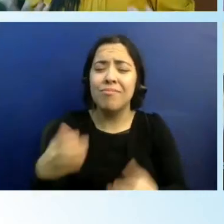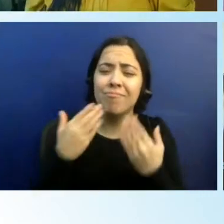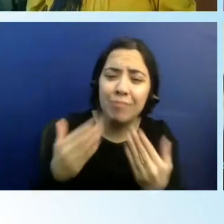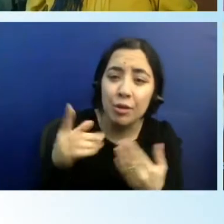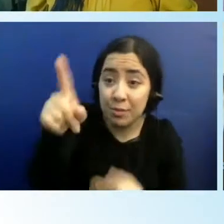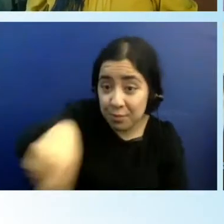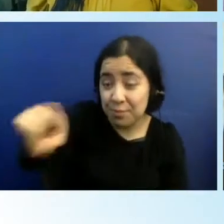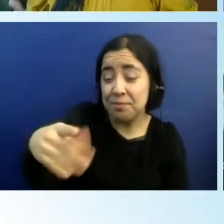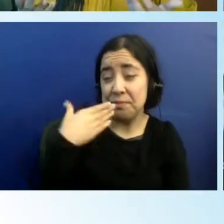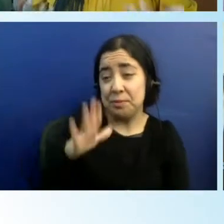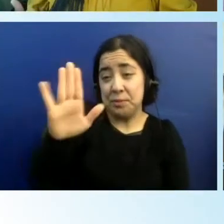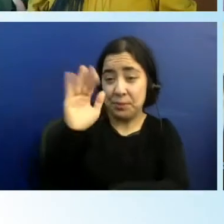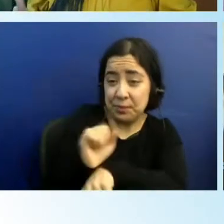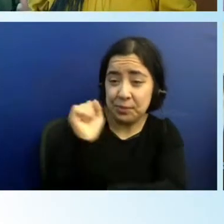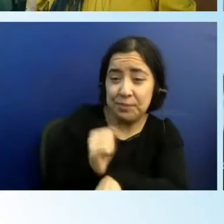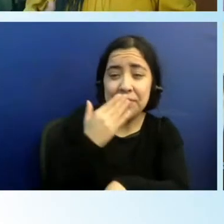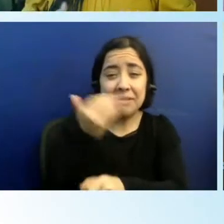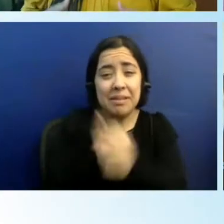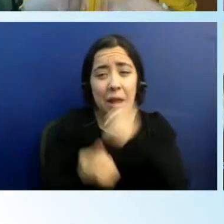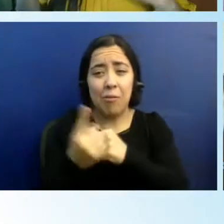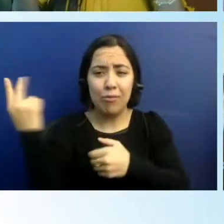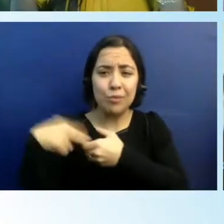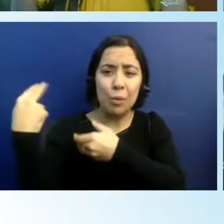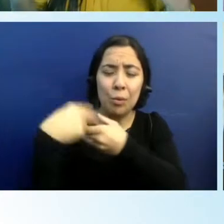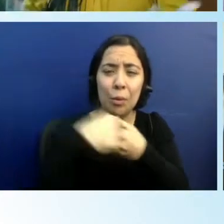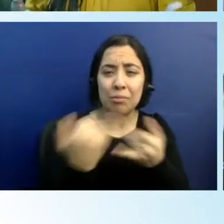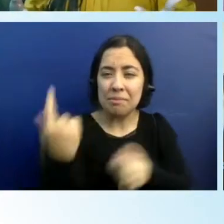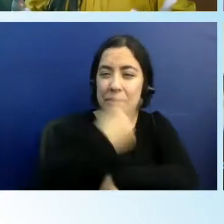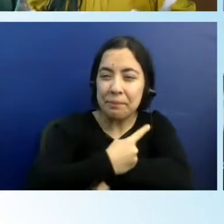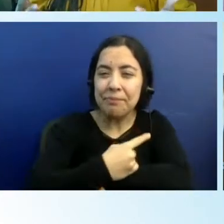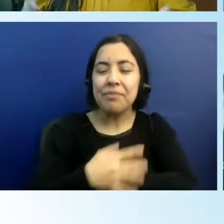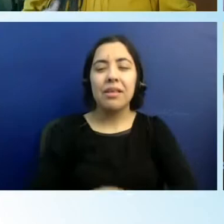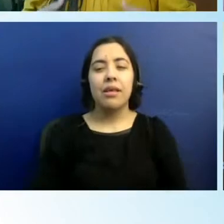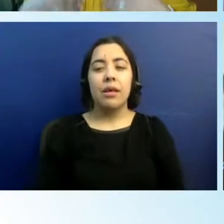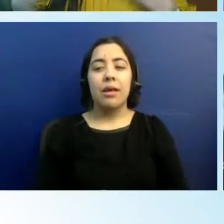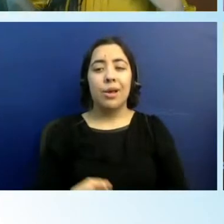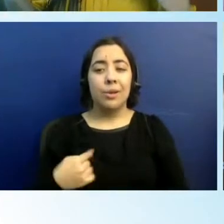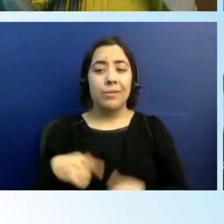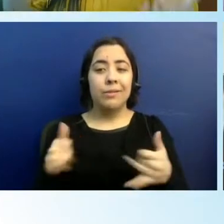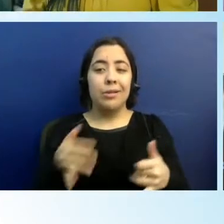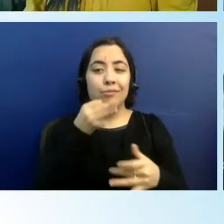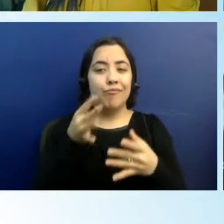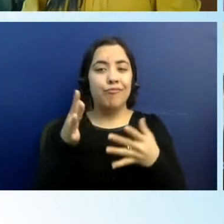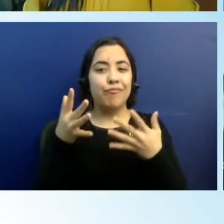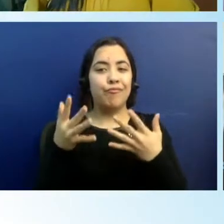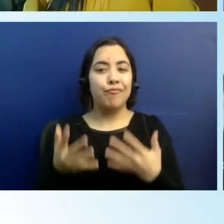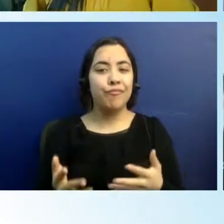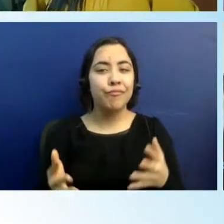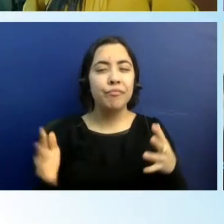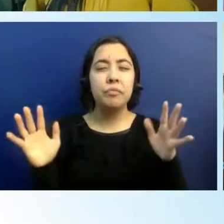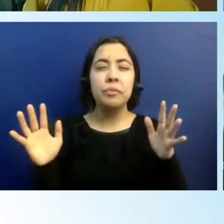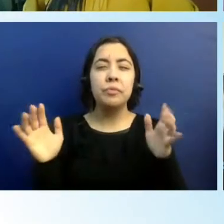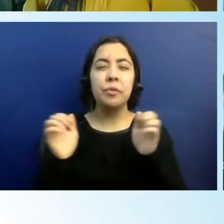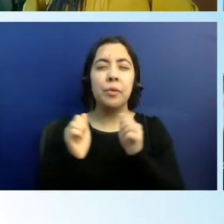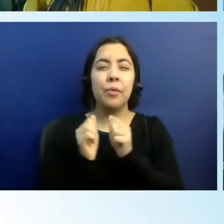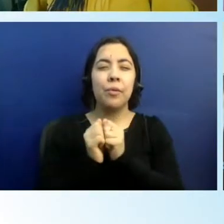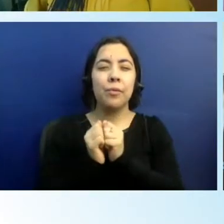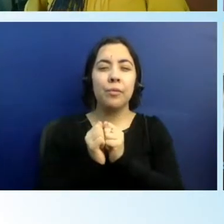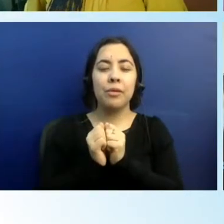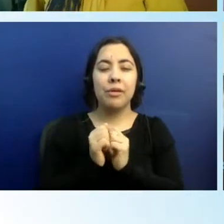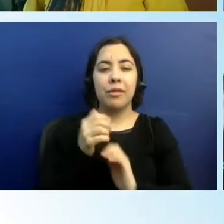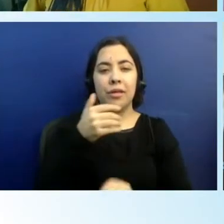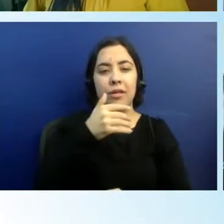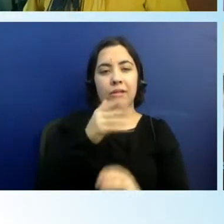you do. Thank everyone out there who has joined us for this. We're going to close out here with some words from Mayor Lifa. And